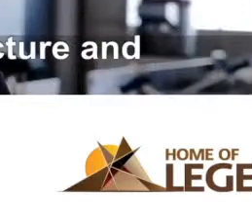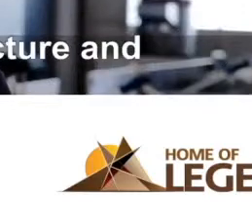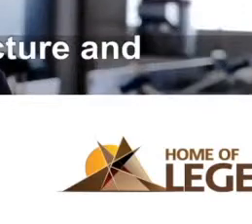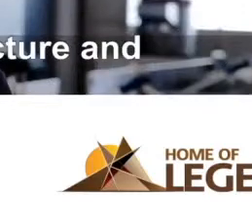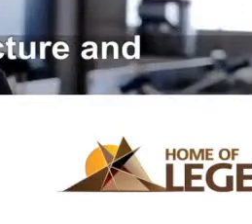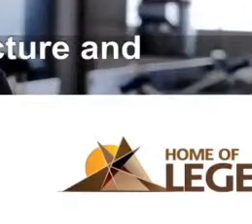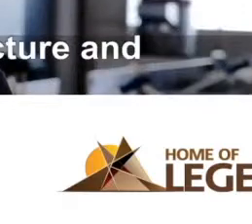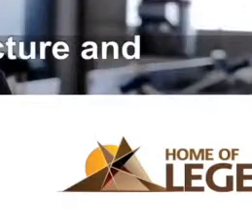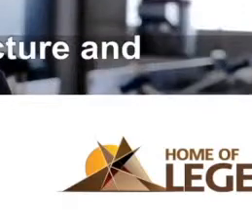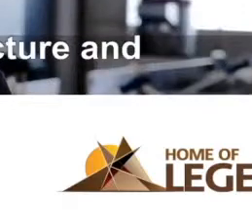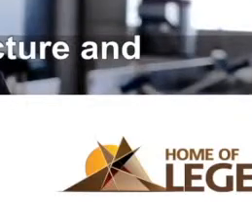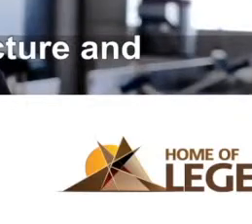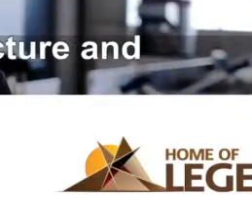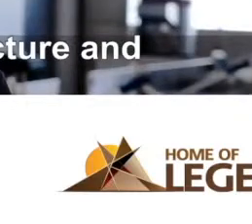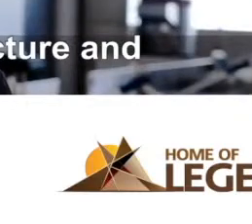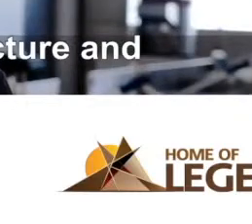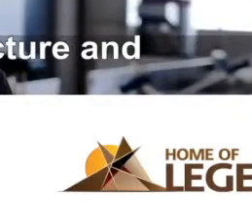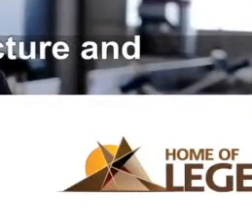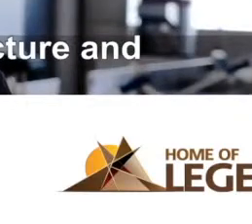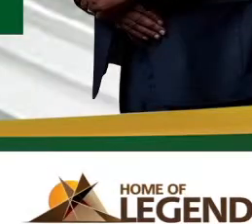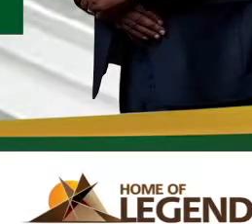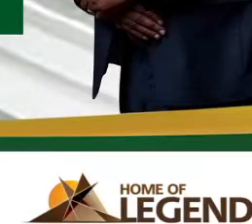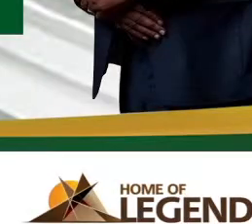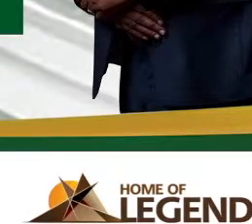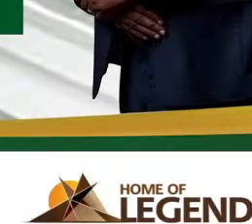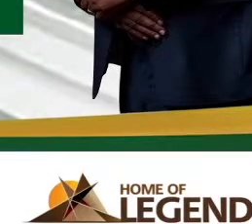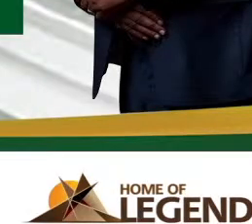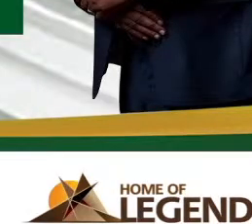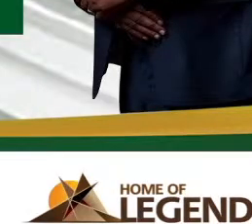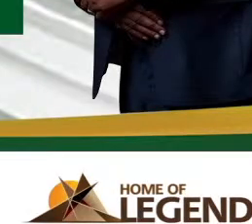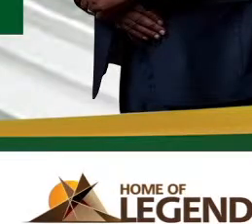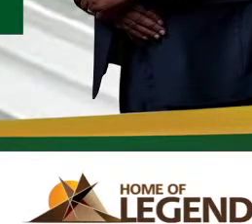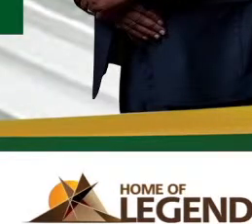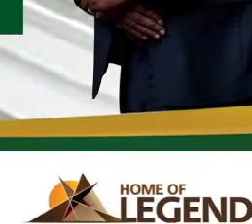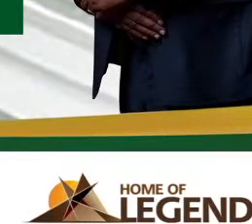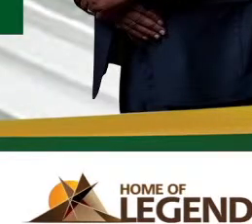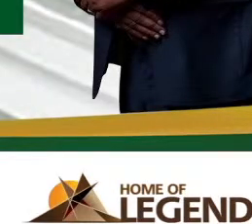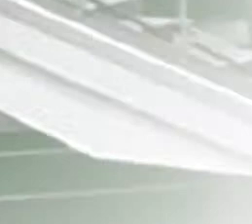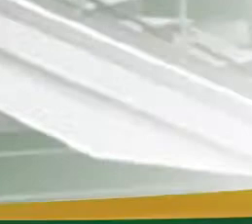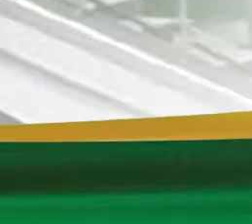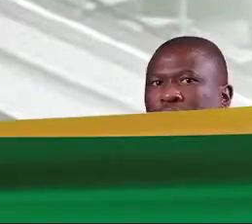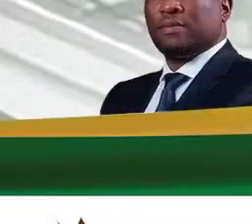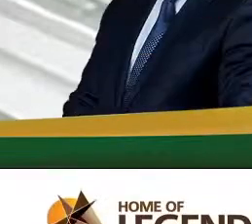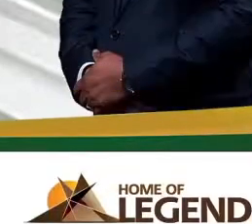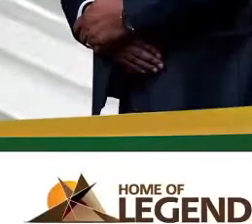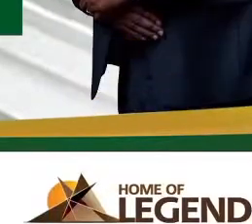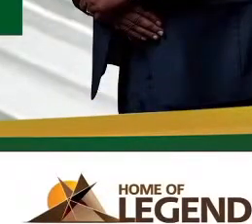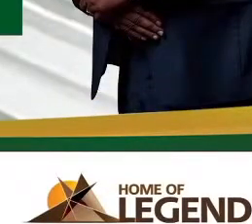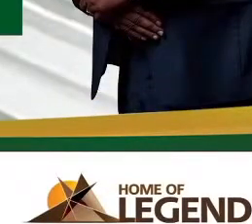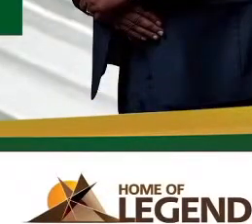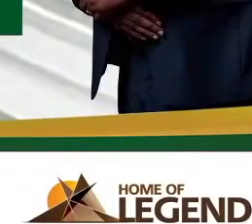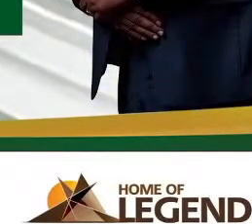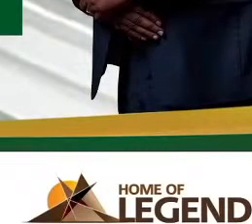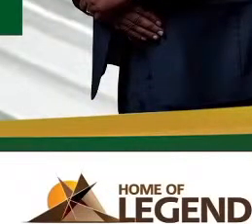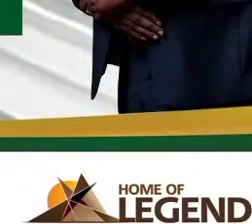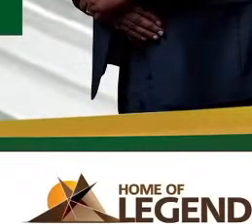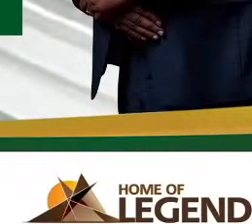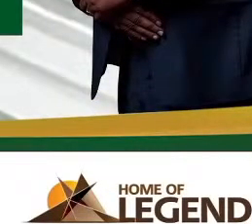farmers, we wouldn't have made it. You know, government is doing for all of us in South Africa.